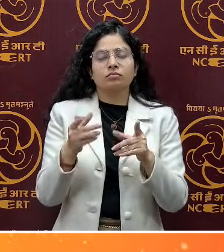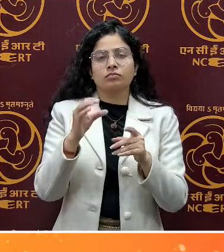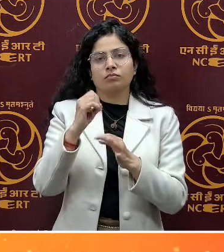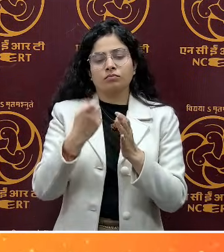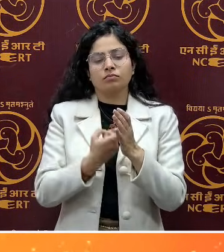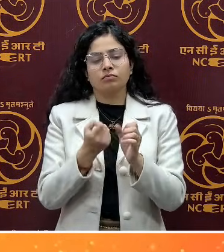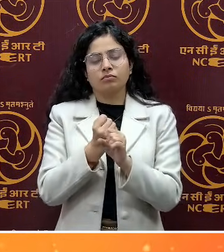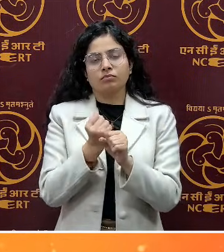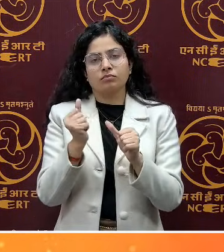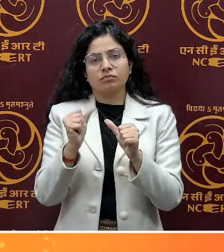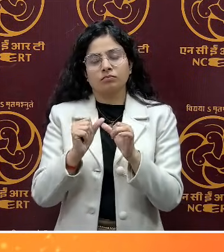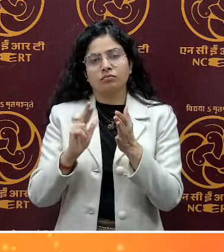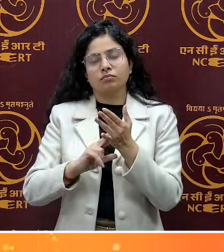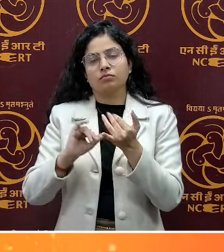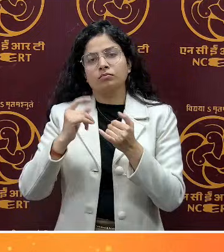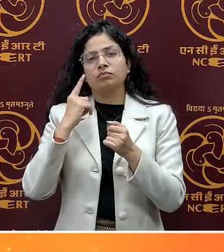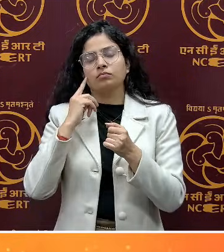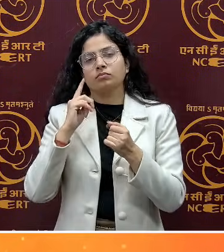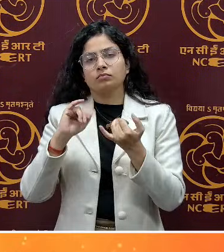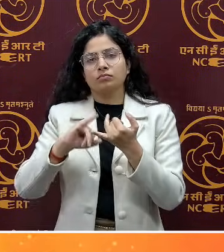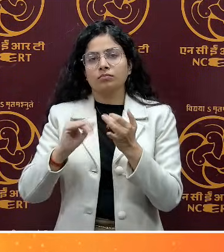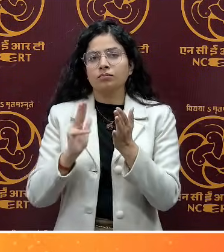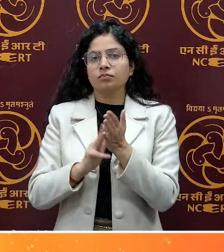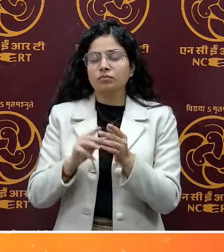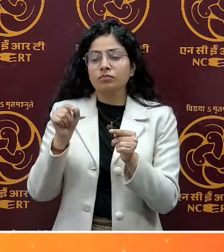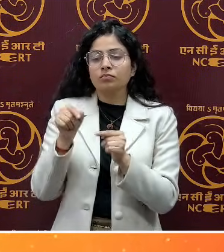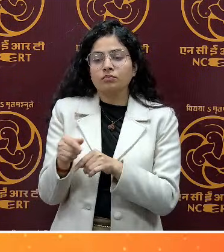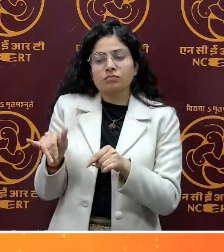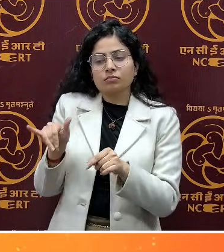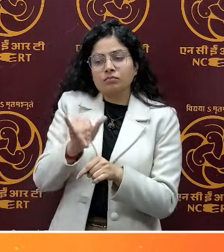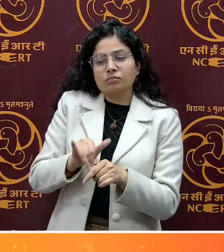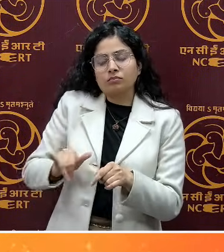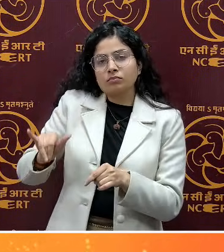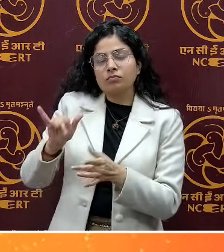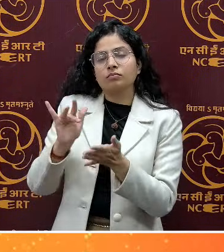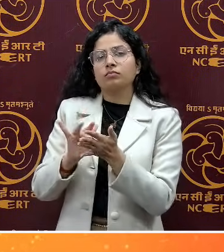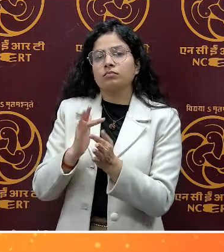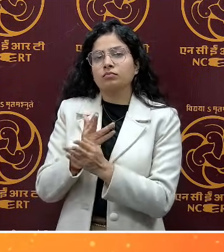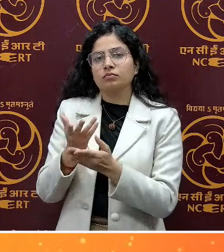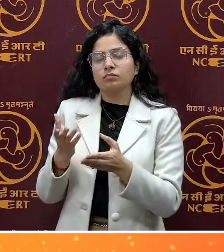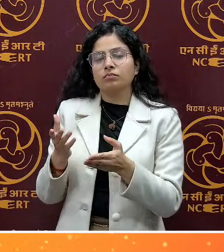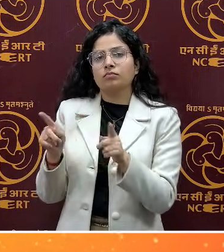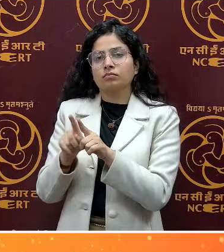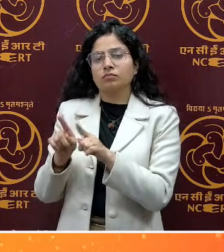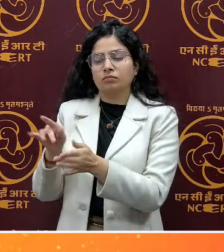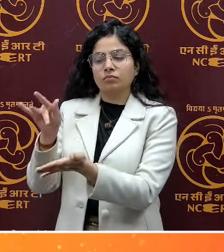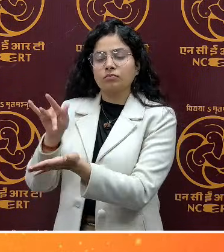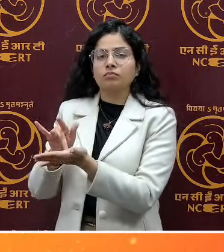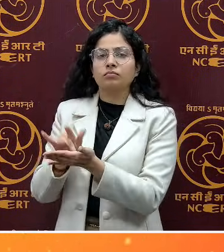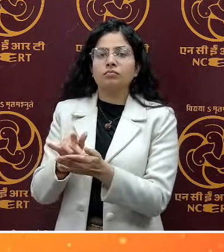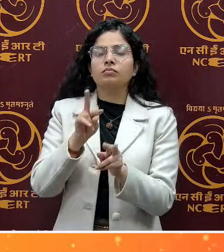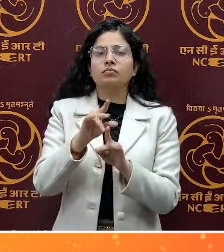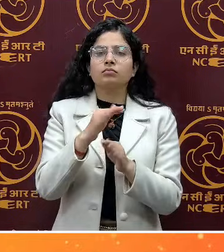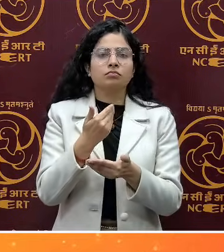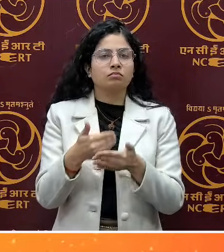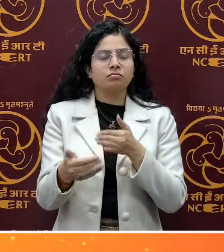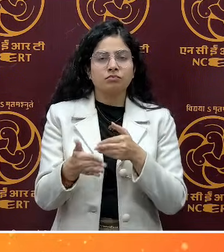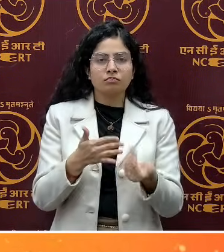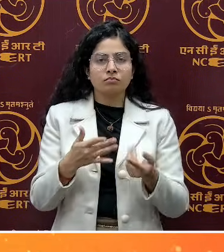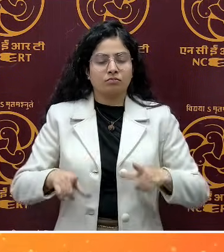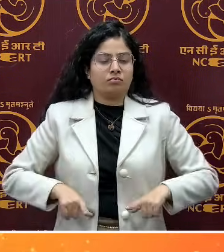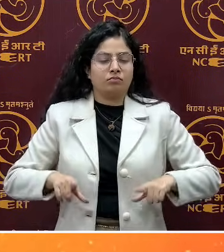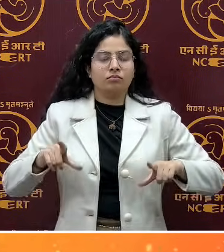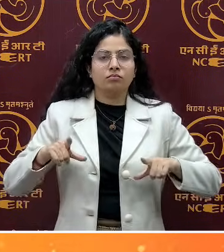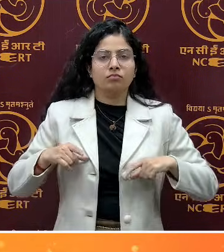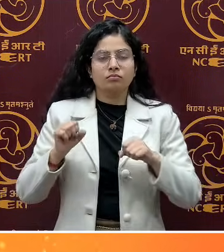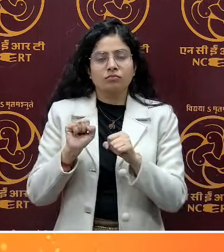same species living in a given area at a given time, right? Right. So group of organism, that too